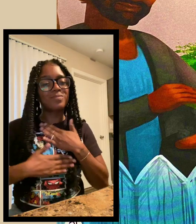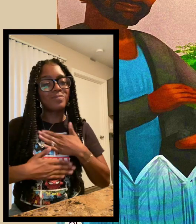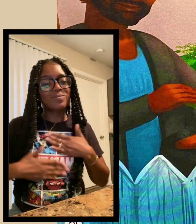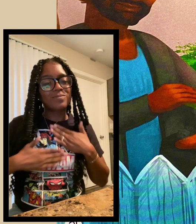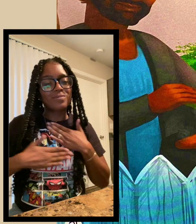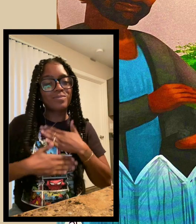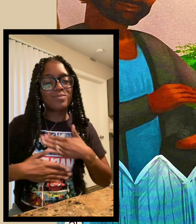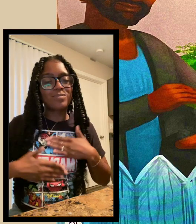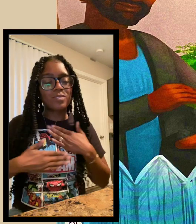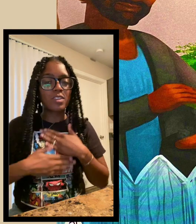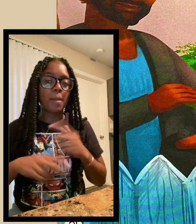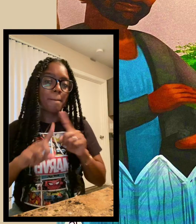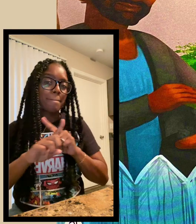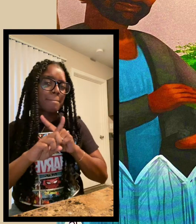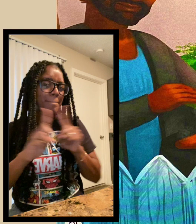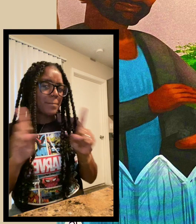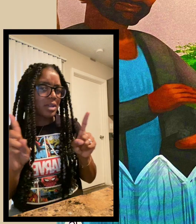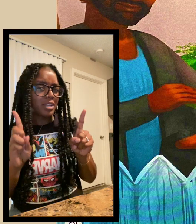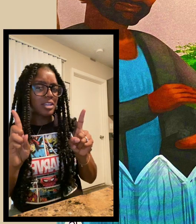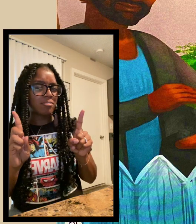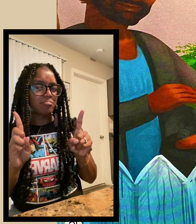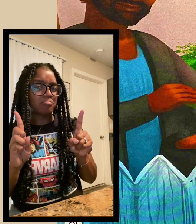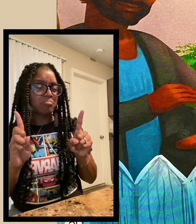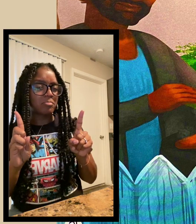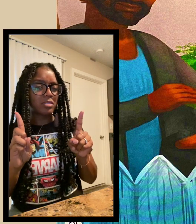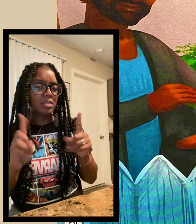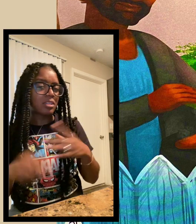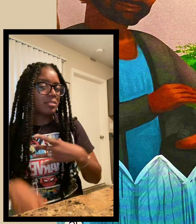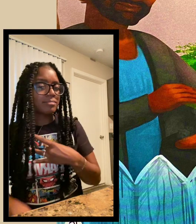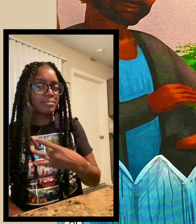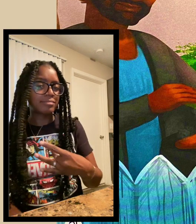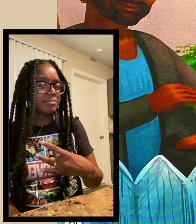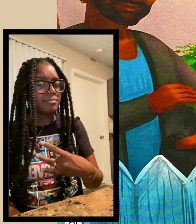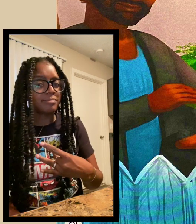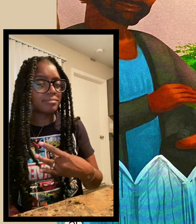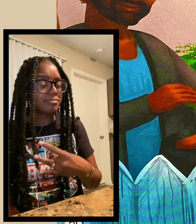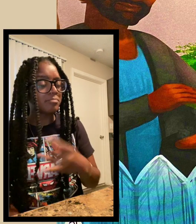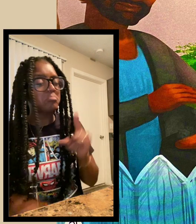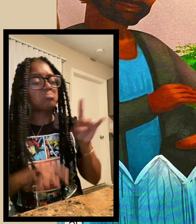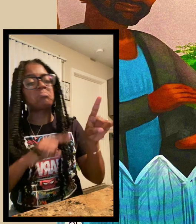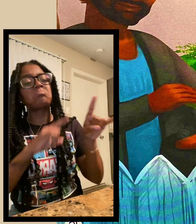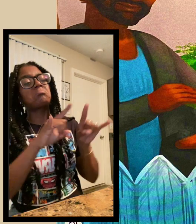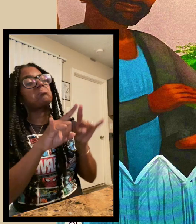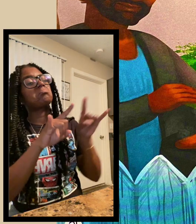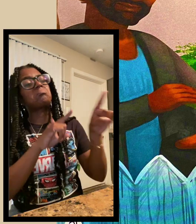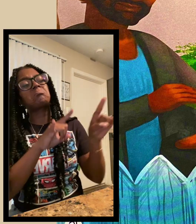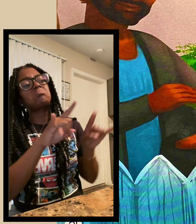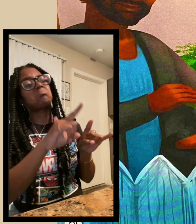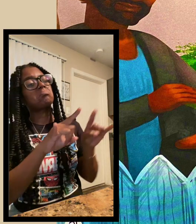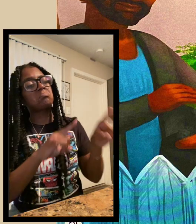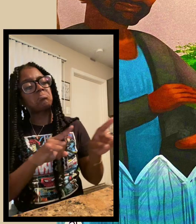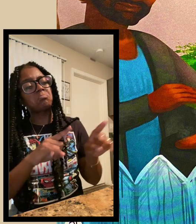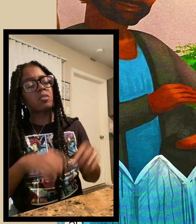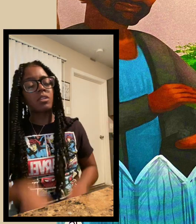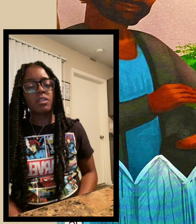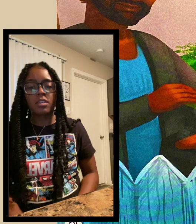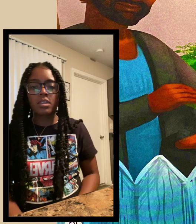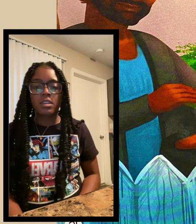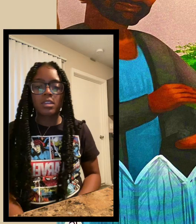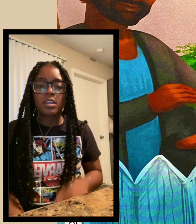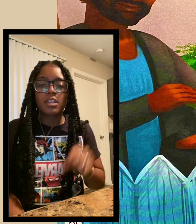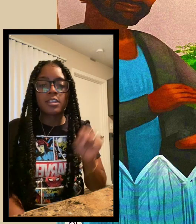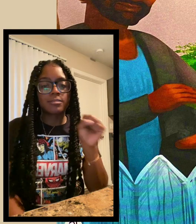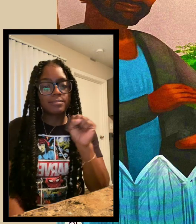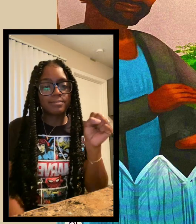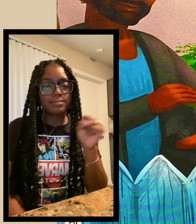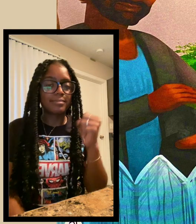appreciate them making fun of her and assuming she doesn't know how to do anything. Serenity